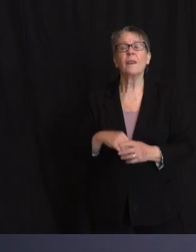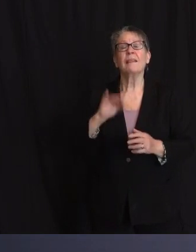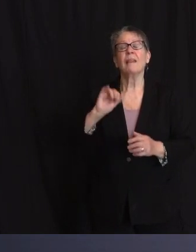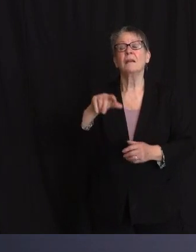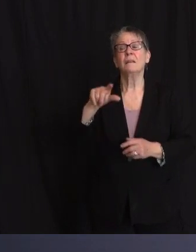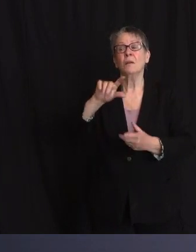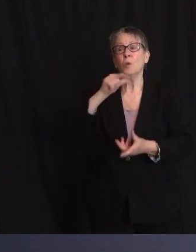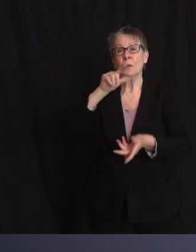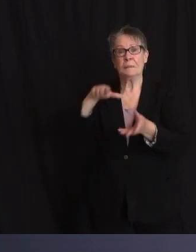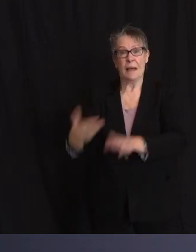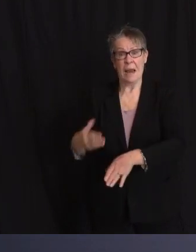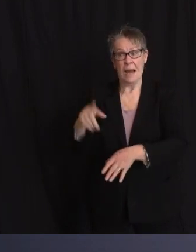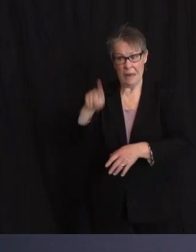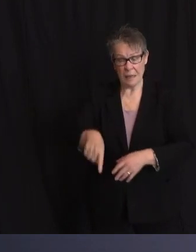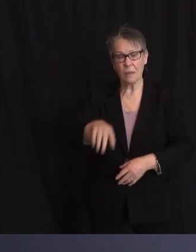Overall,